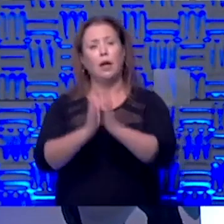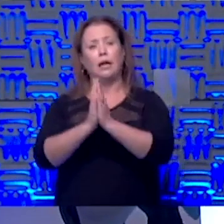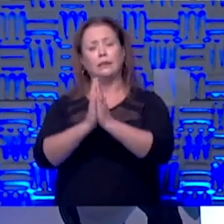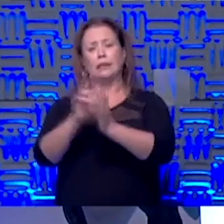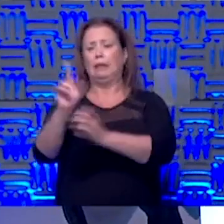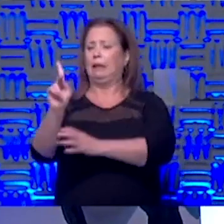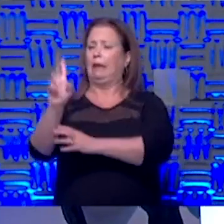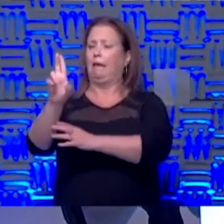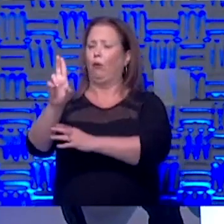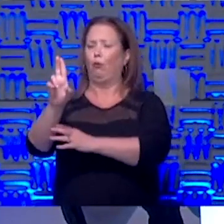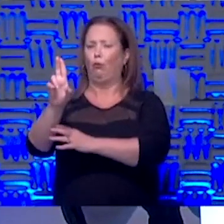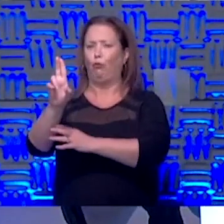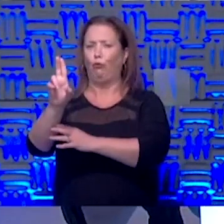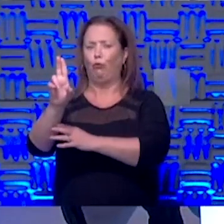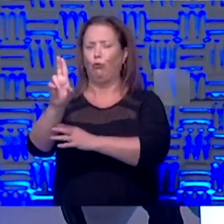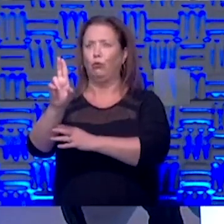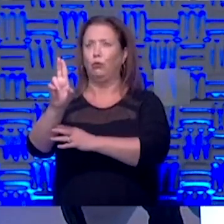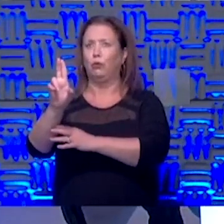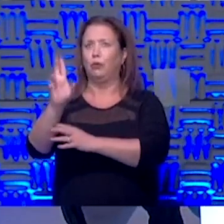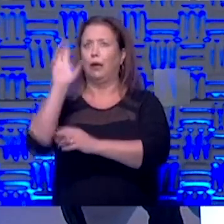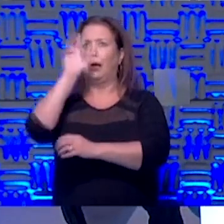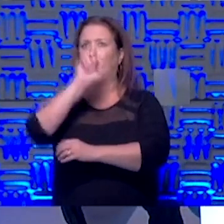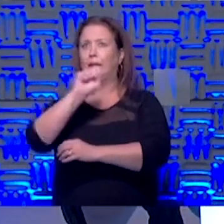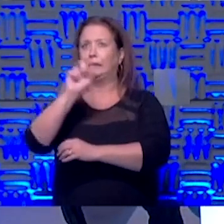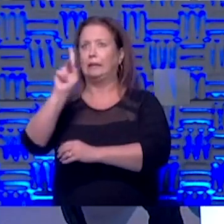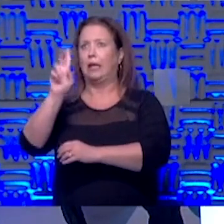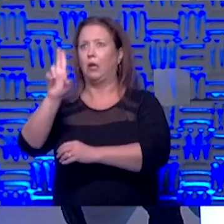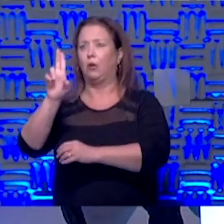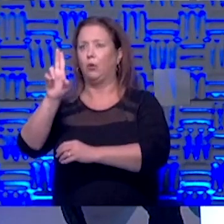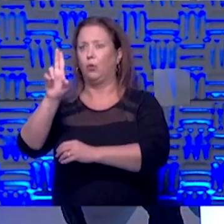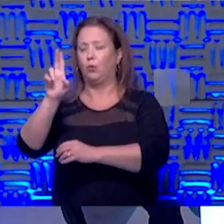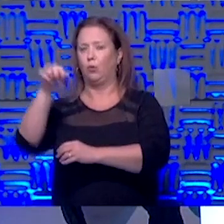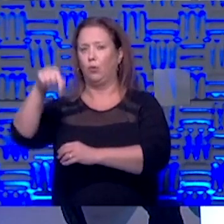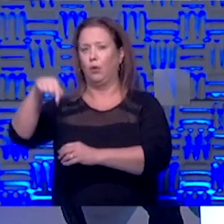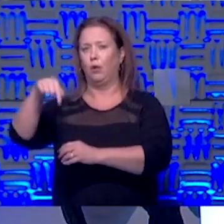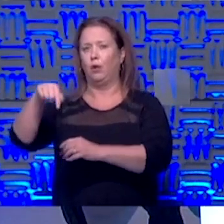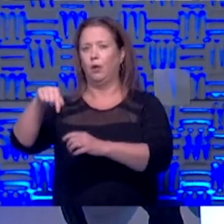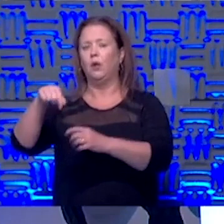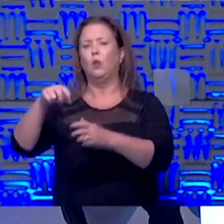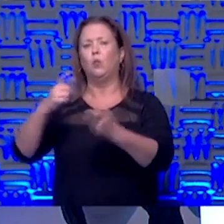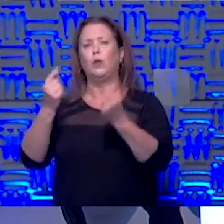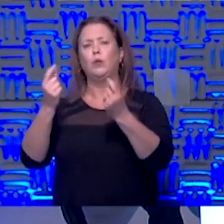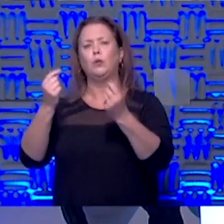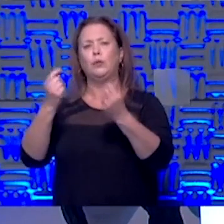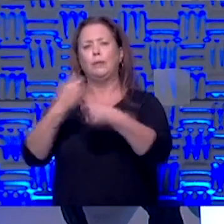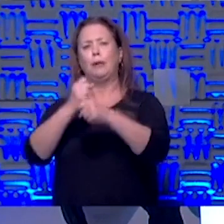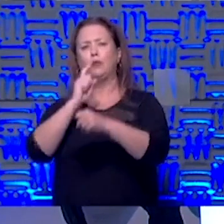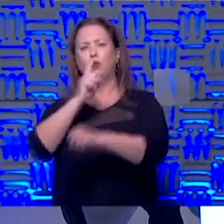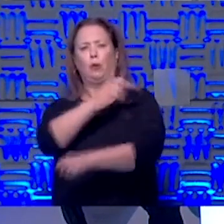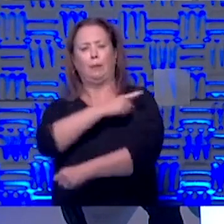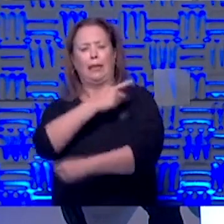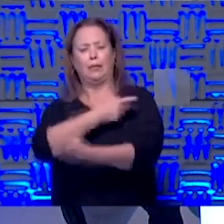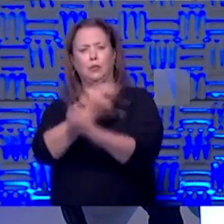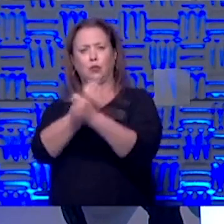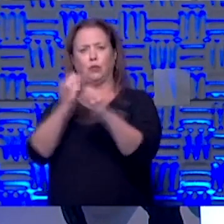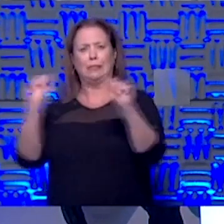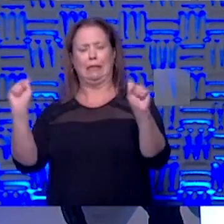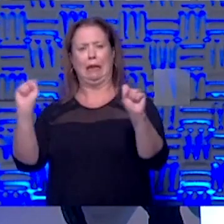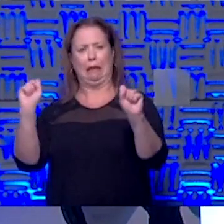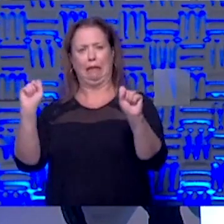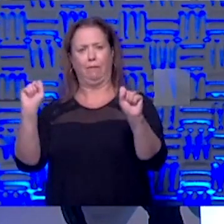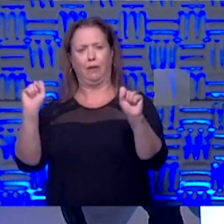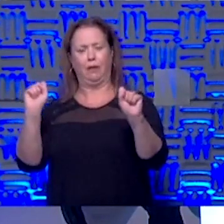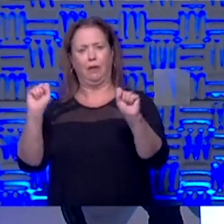is KU, so I guess it could be us or Lawrence, no, it's us, KU doing to keep patients safe in the hospital from